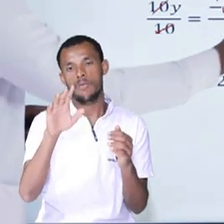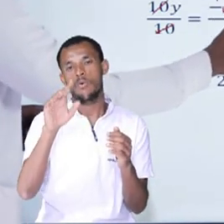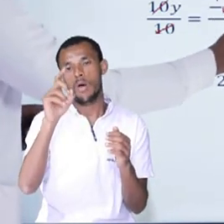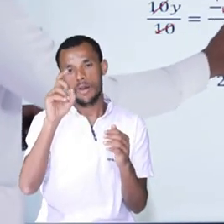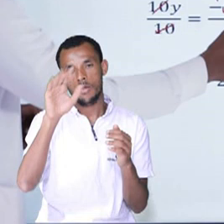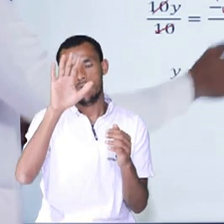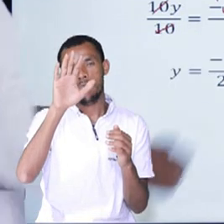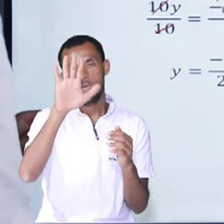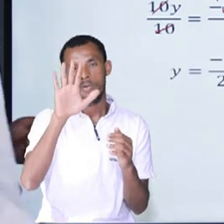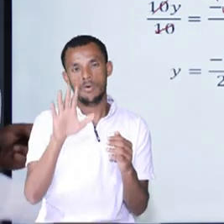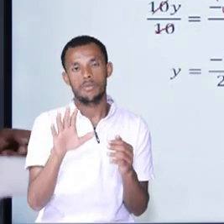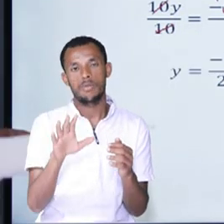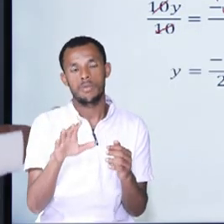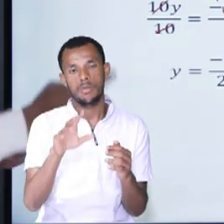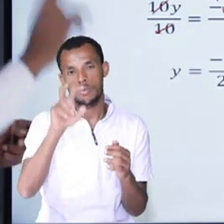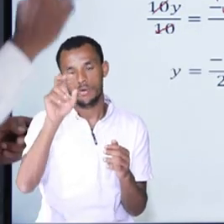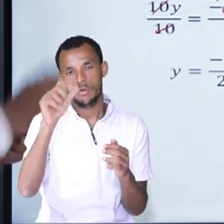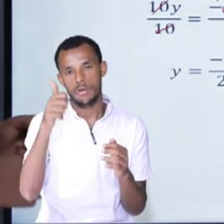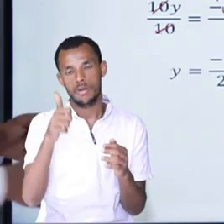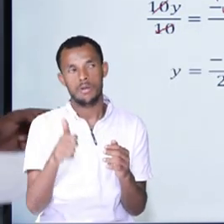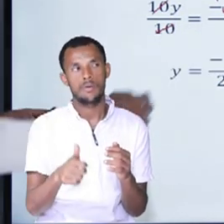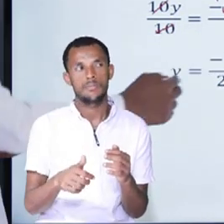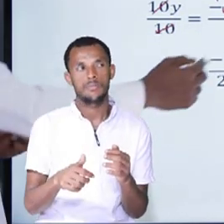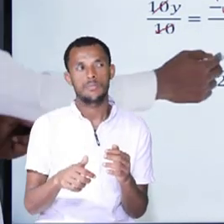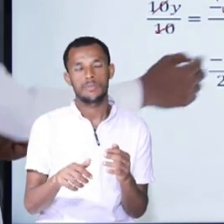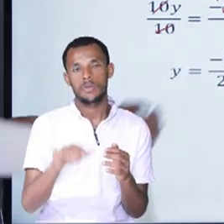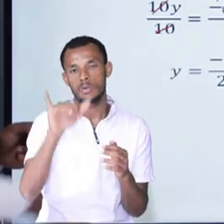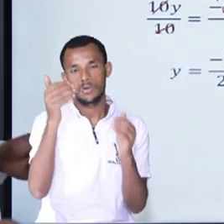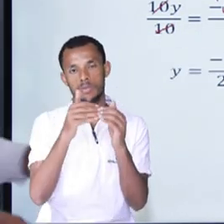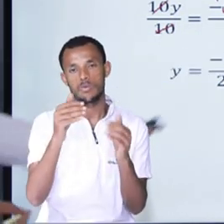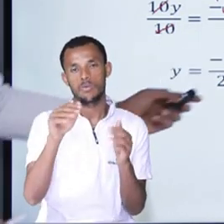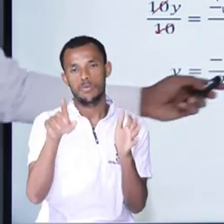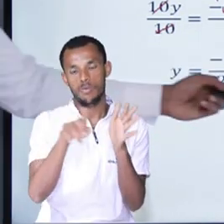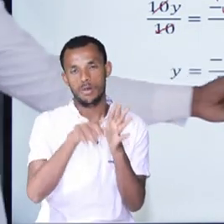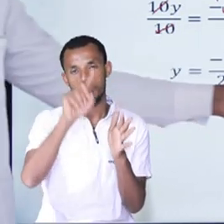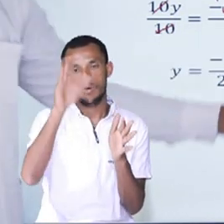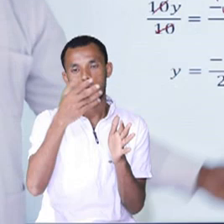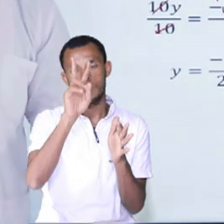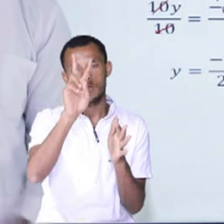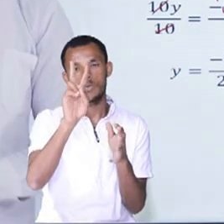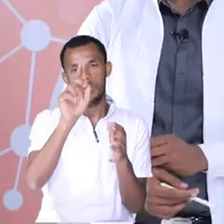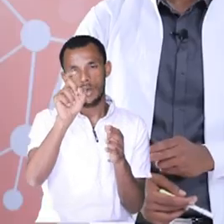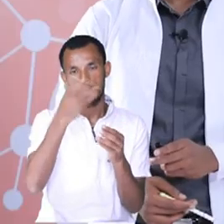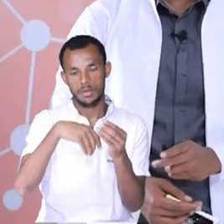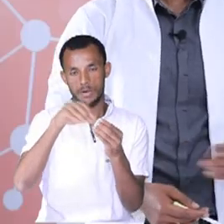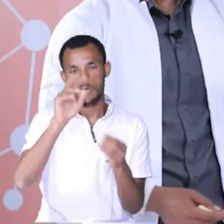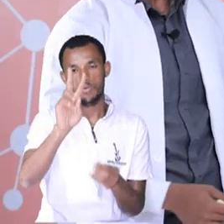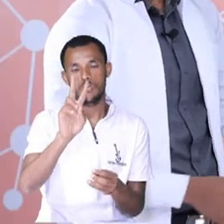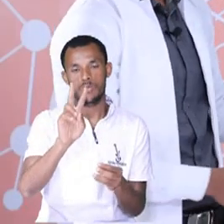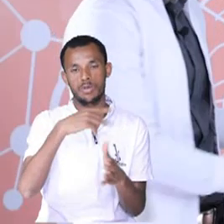20, 2, by 20, by 10, 2. Therefore, y is equal to minus 1 over 2x plus